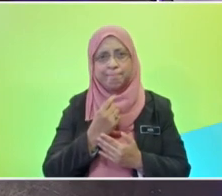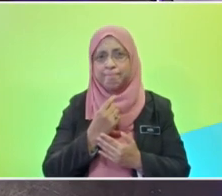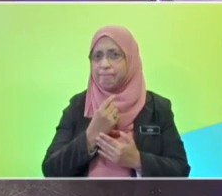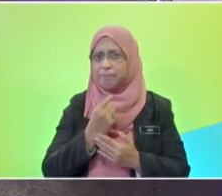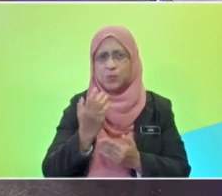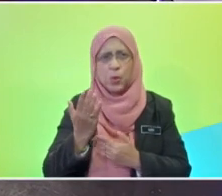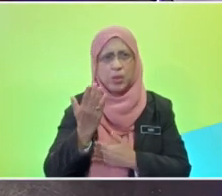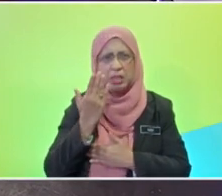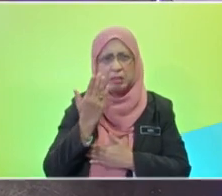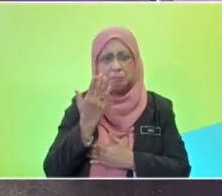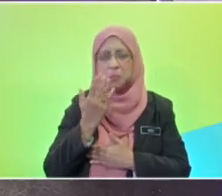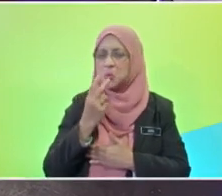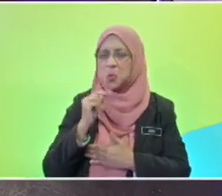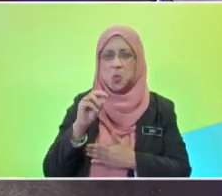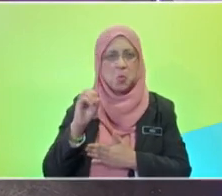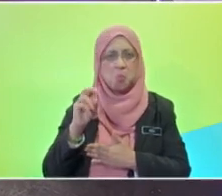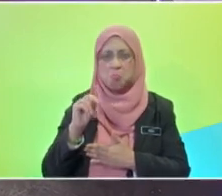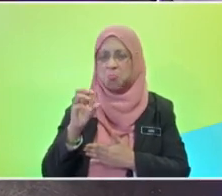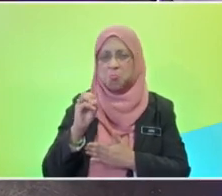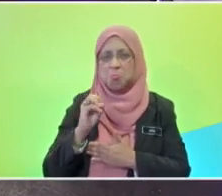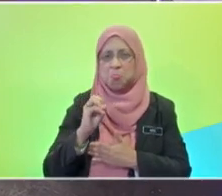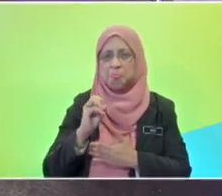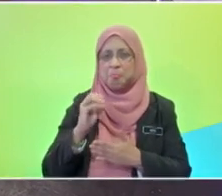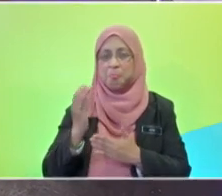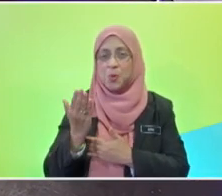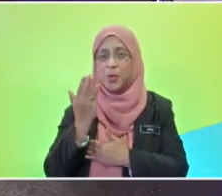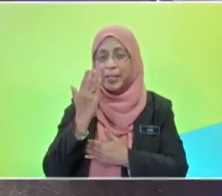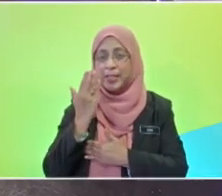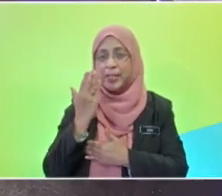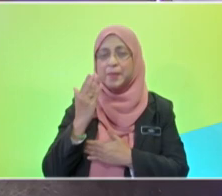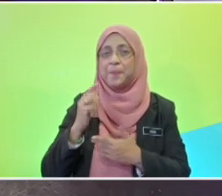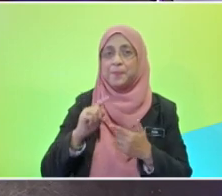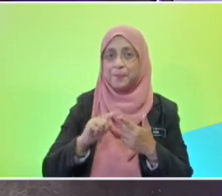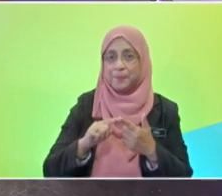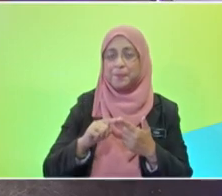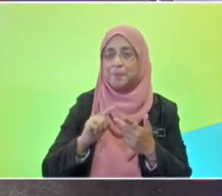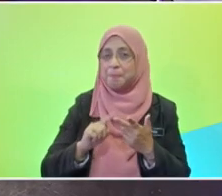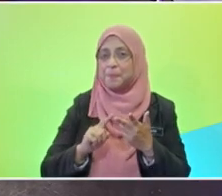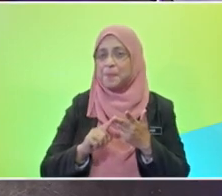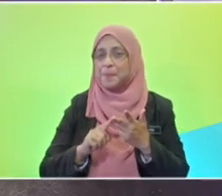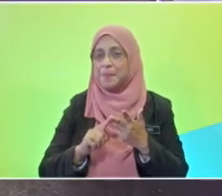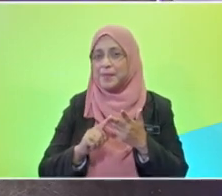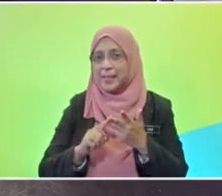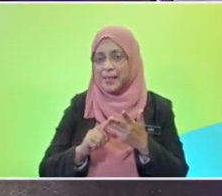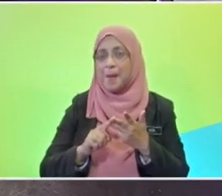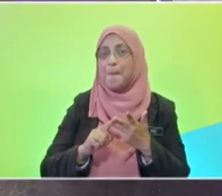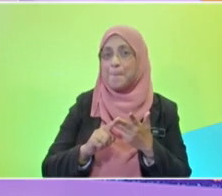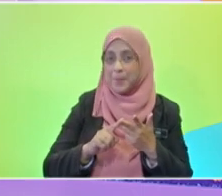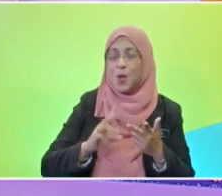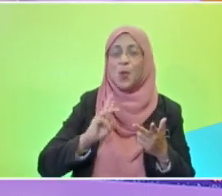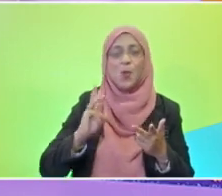should be at night. Yes. Okay. So what do you do in the morning? What did the boy do in the morning? We need to have